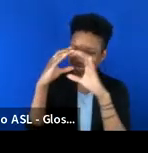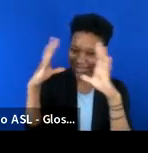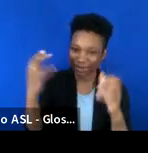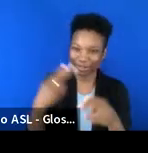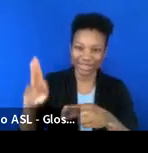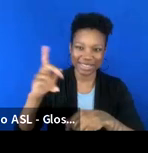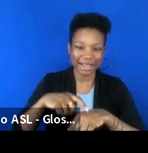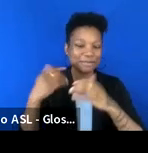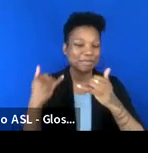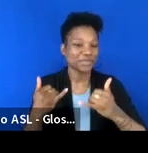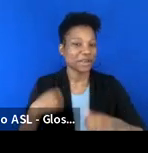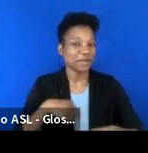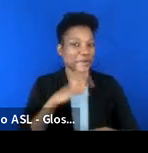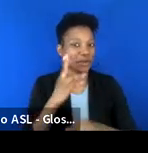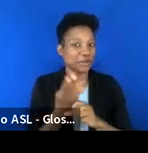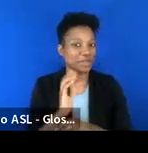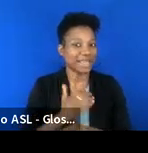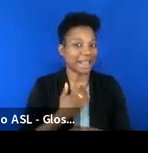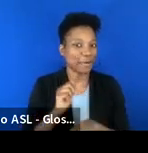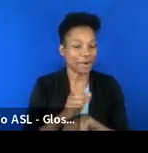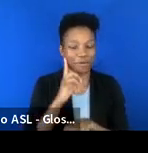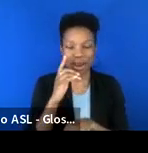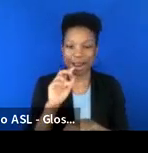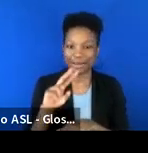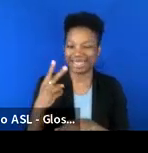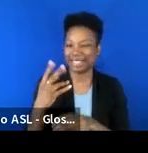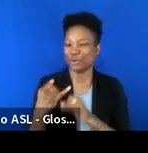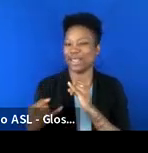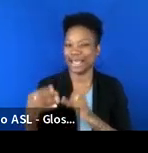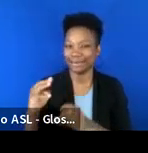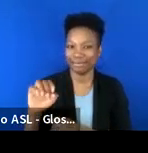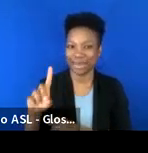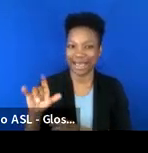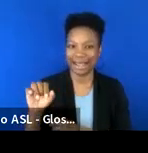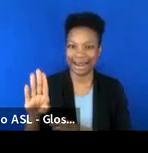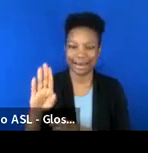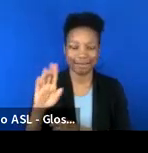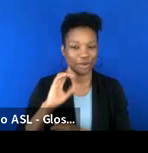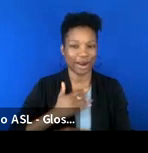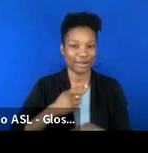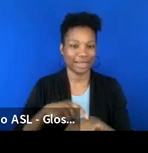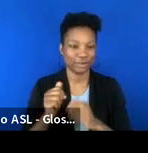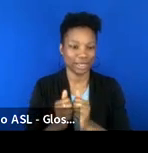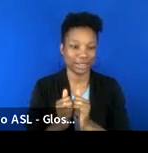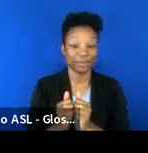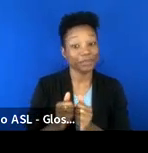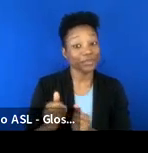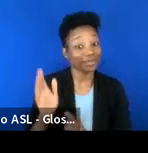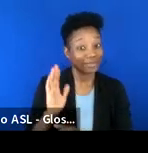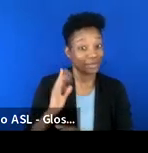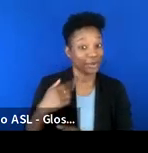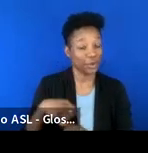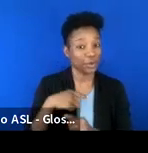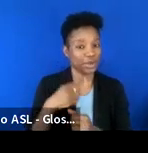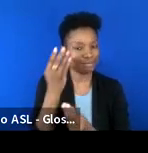go into our second and last Mad Lib of our time together. So just like we did previously, when we were thinking of our mission, we're going to